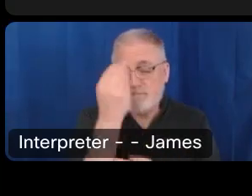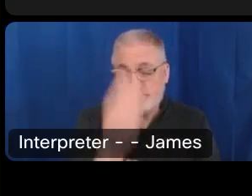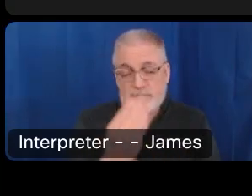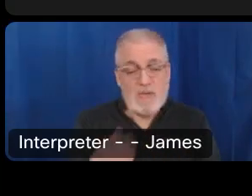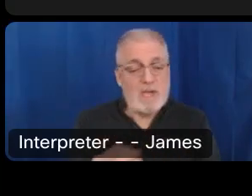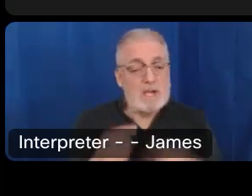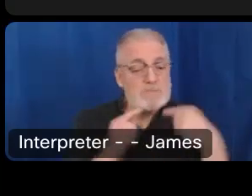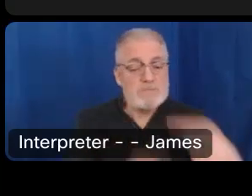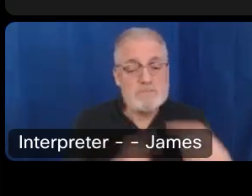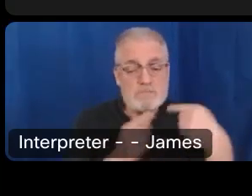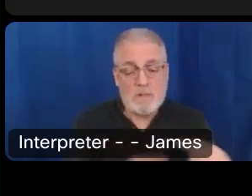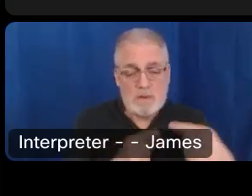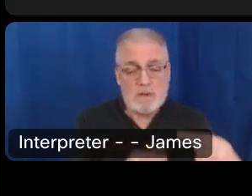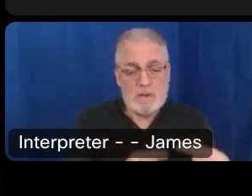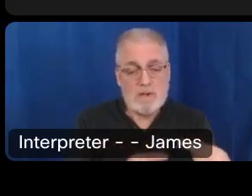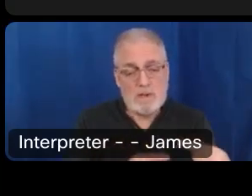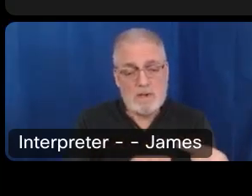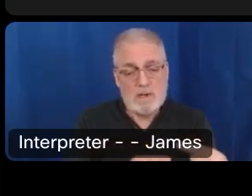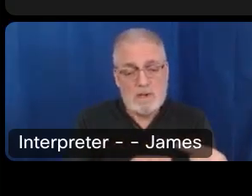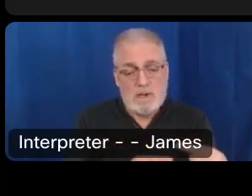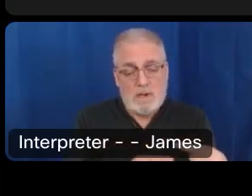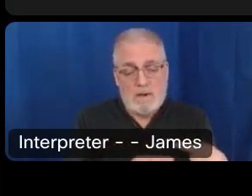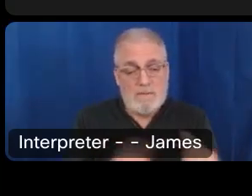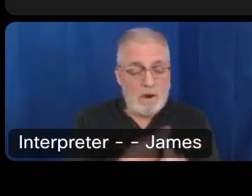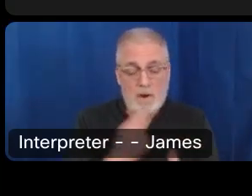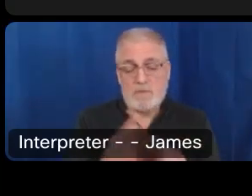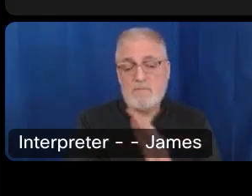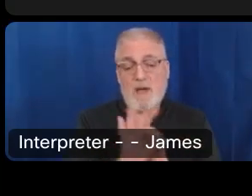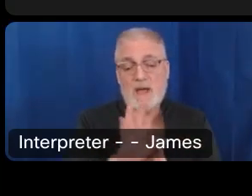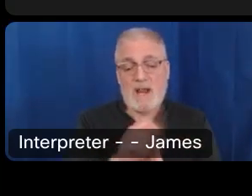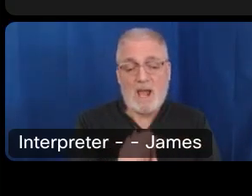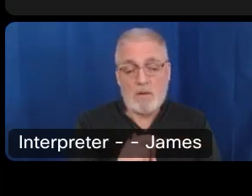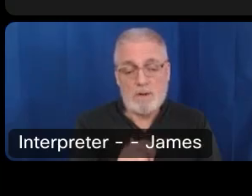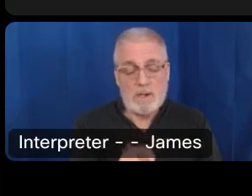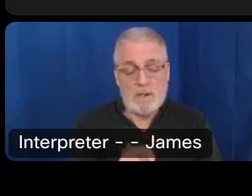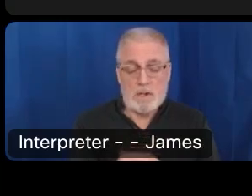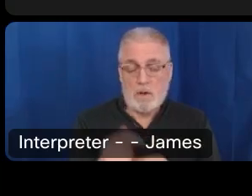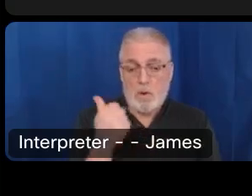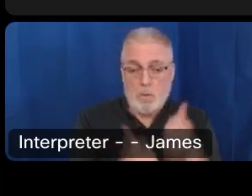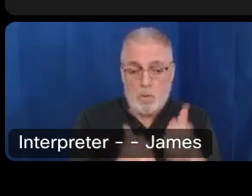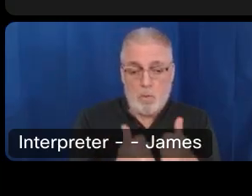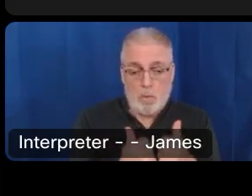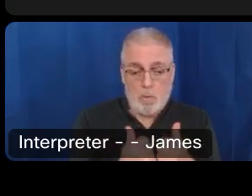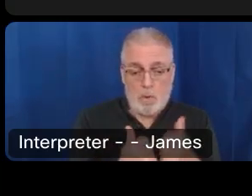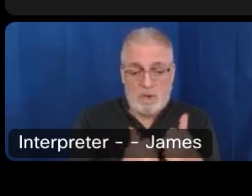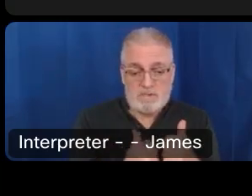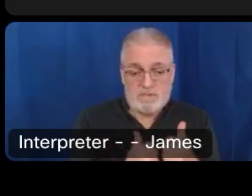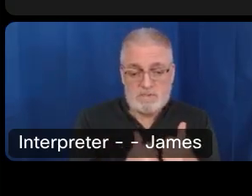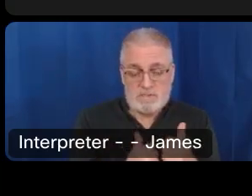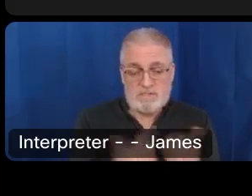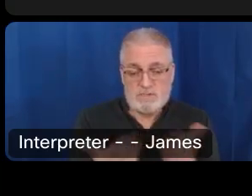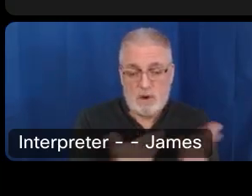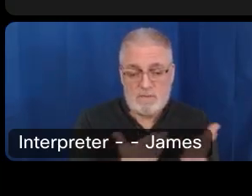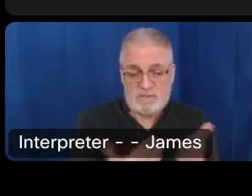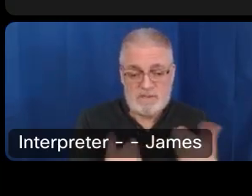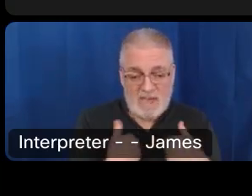you better, or what services are out there for everybody, if that makes sense. Yes,